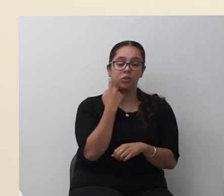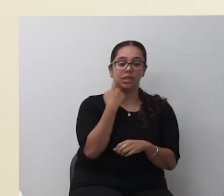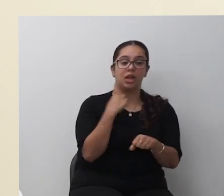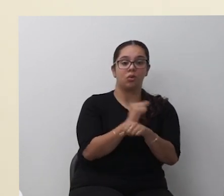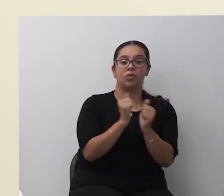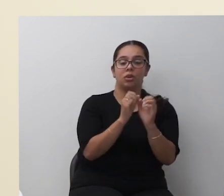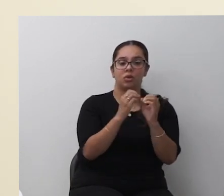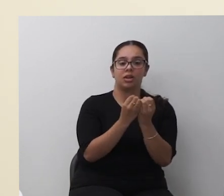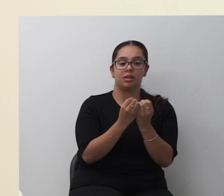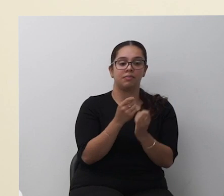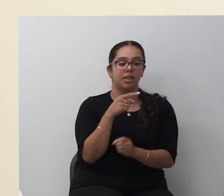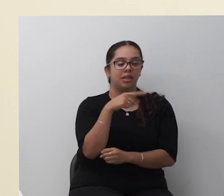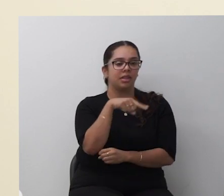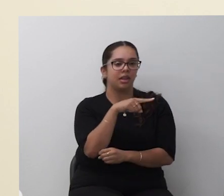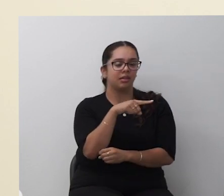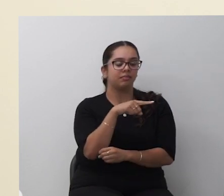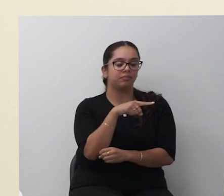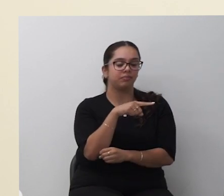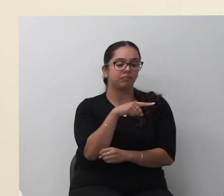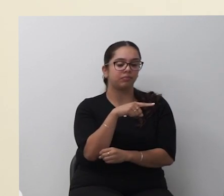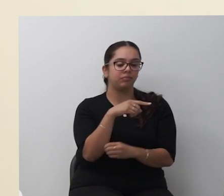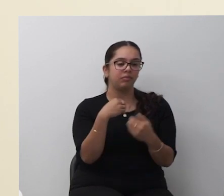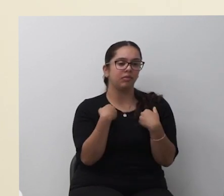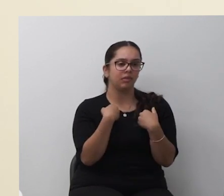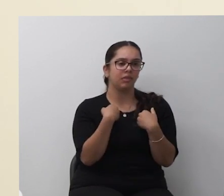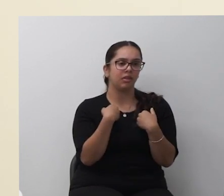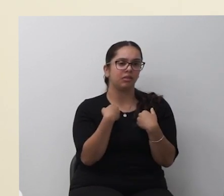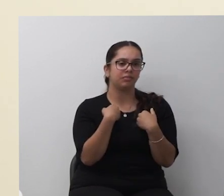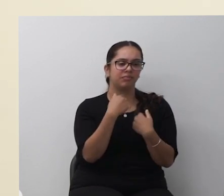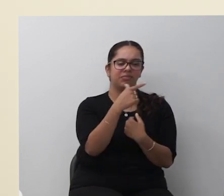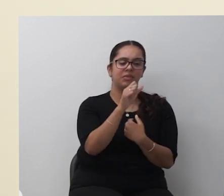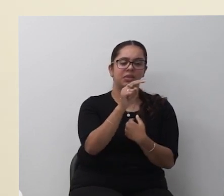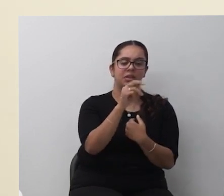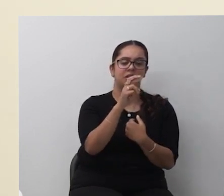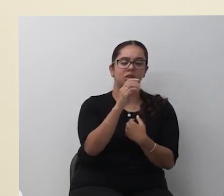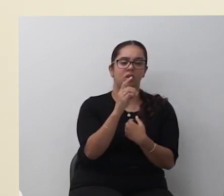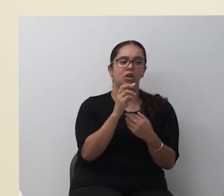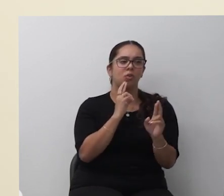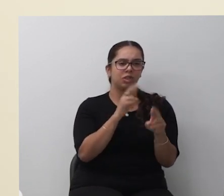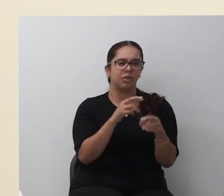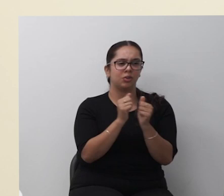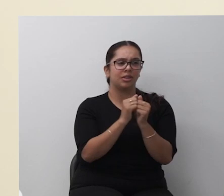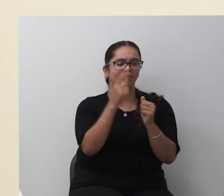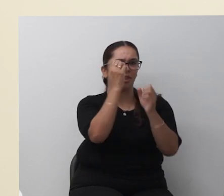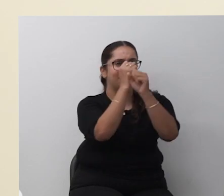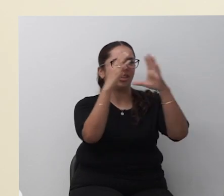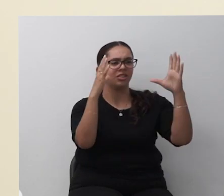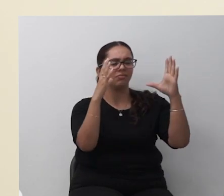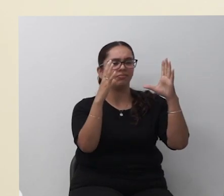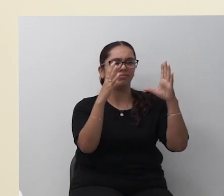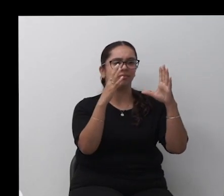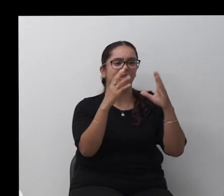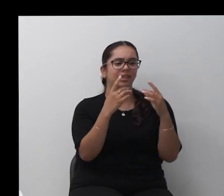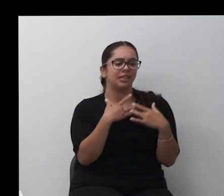organization where it ended up that there was a pretty gendered response where the visionaries, which tend to be the